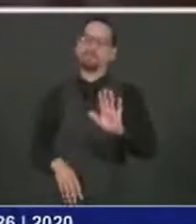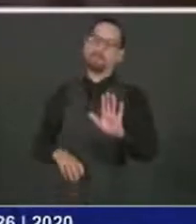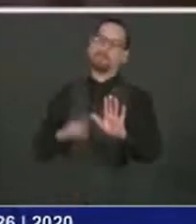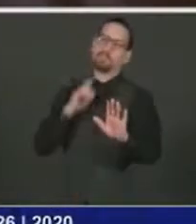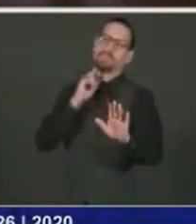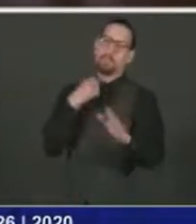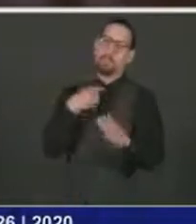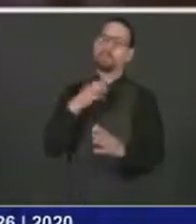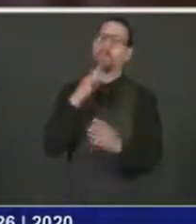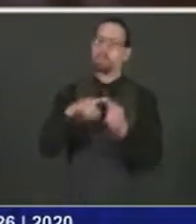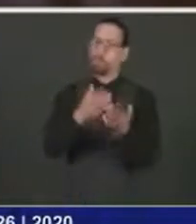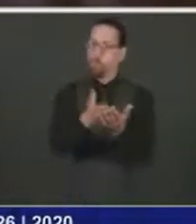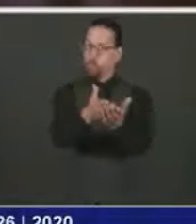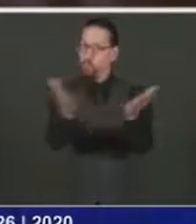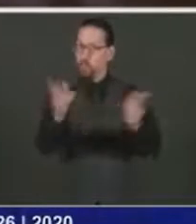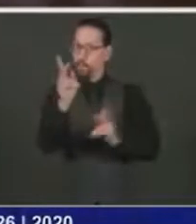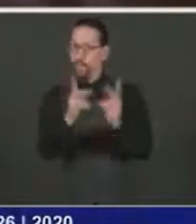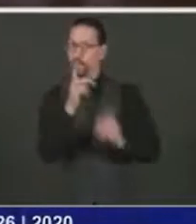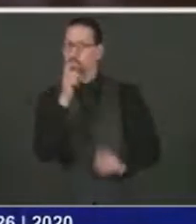on our state, devastating.